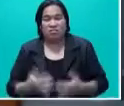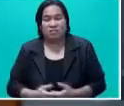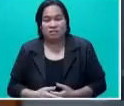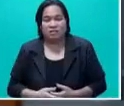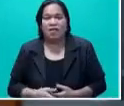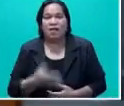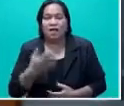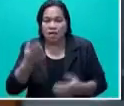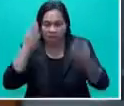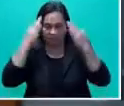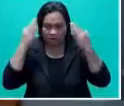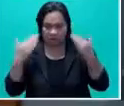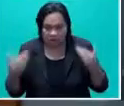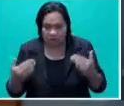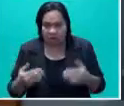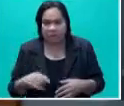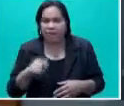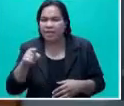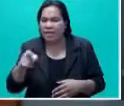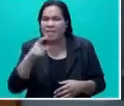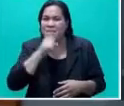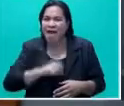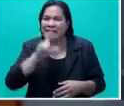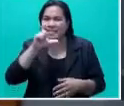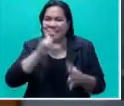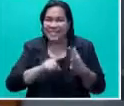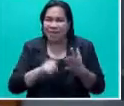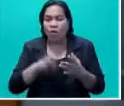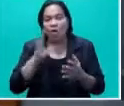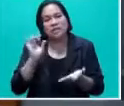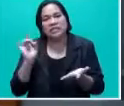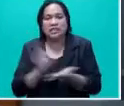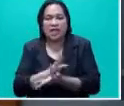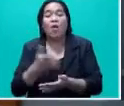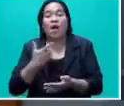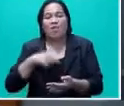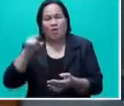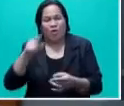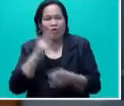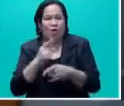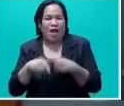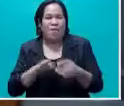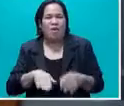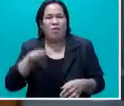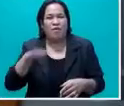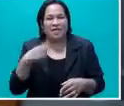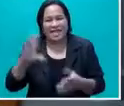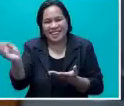Honorable Speaker, he was sacked because he highlighted the poverty data in